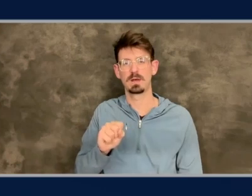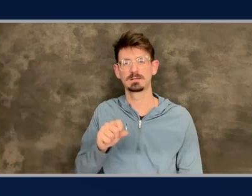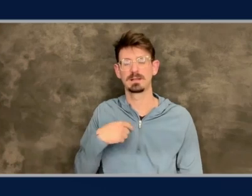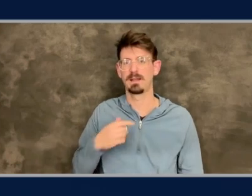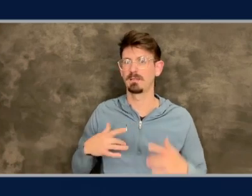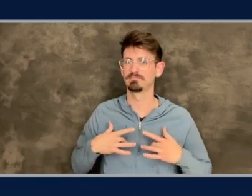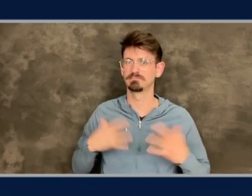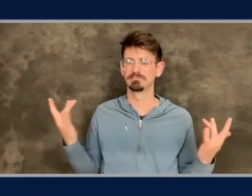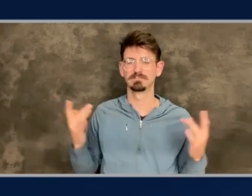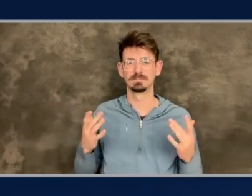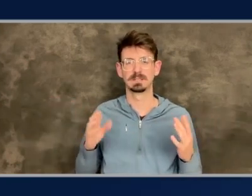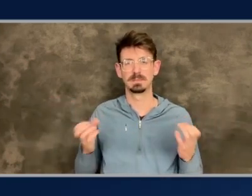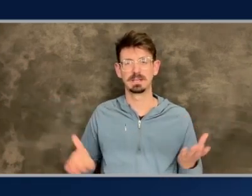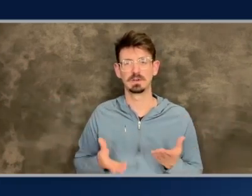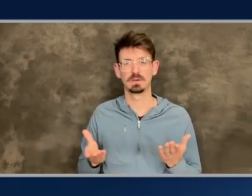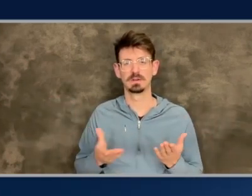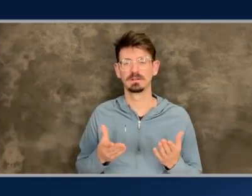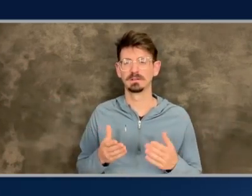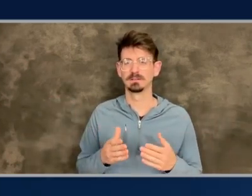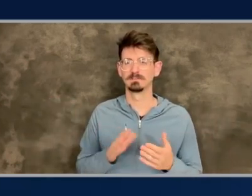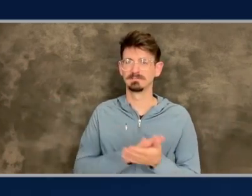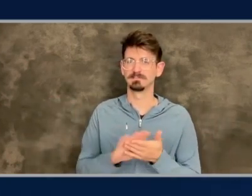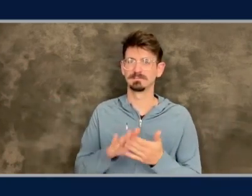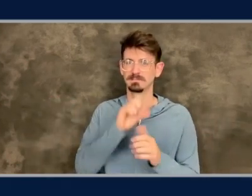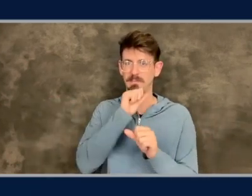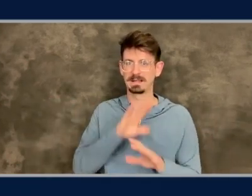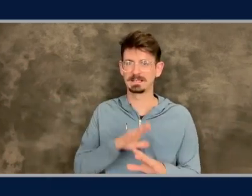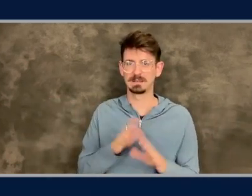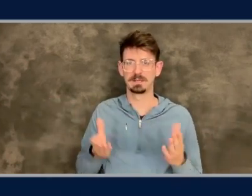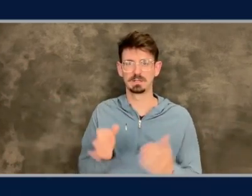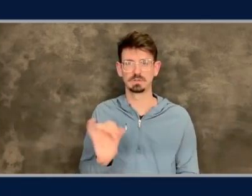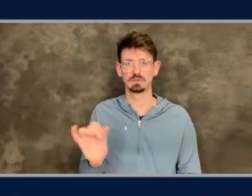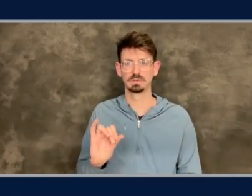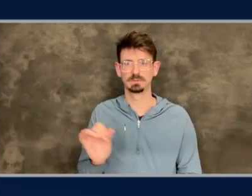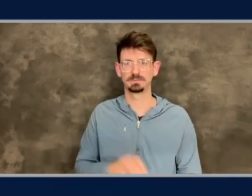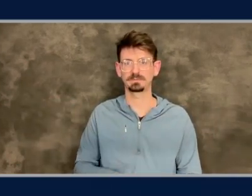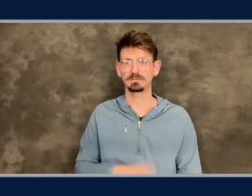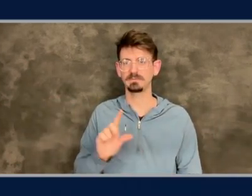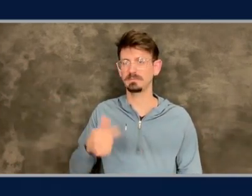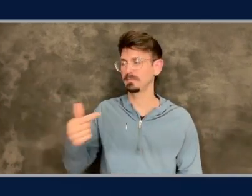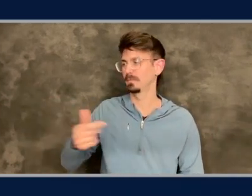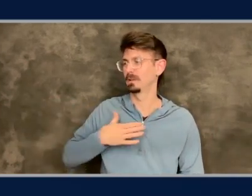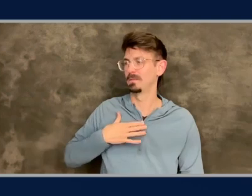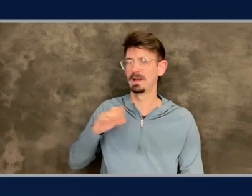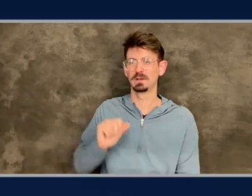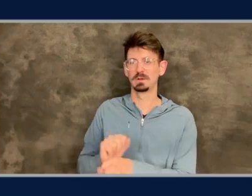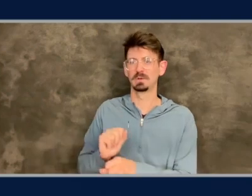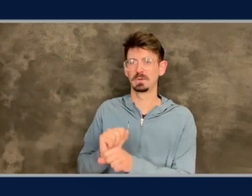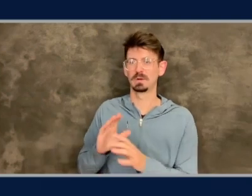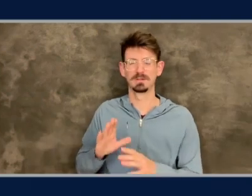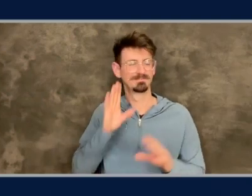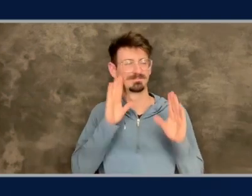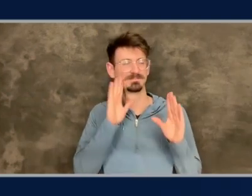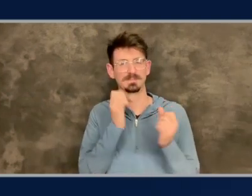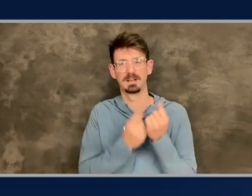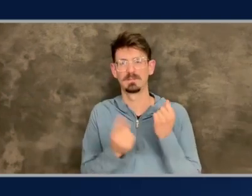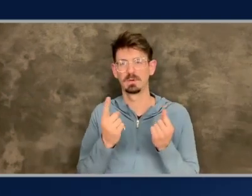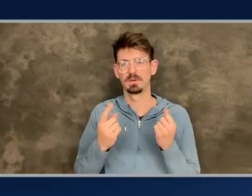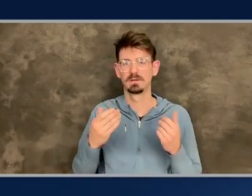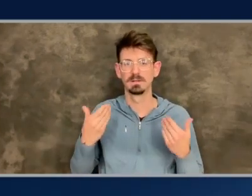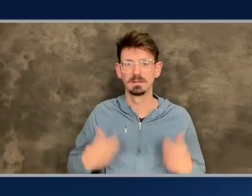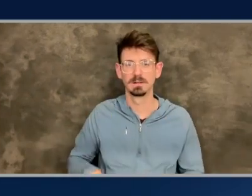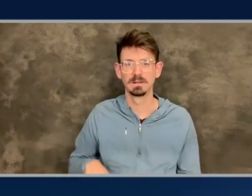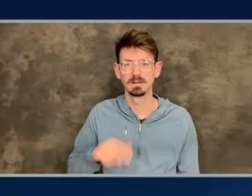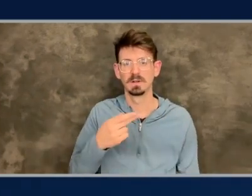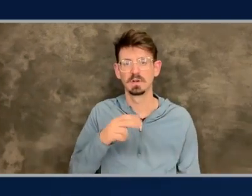here. It's actually a huge blessing to be here too. So I'm going to pass this on to my colleague. Yeah, so hi everyone, I'm Rajni Guptan and